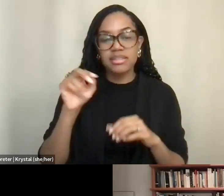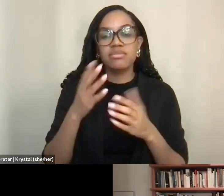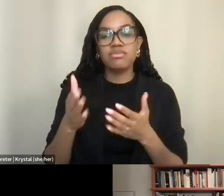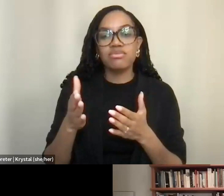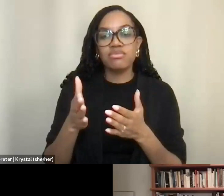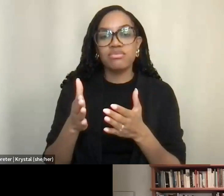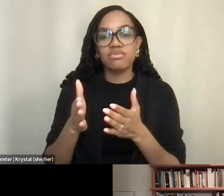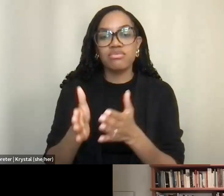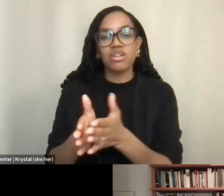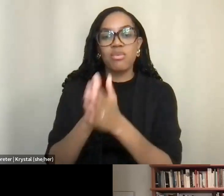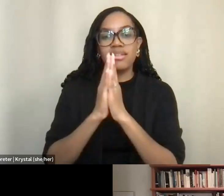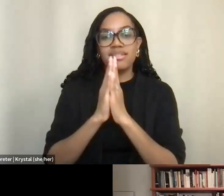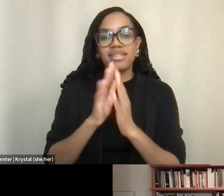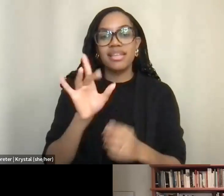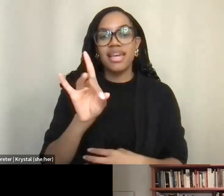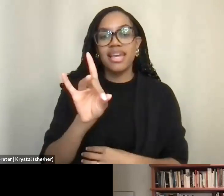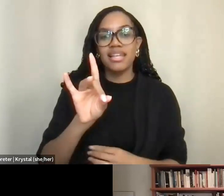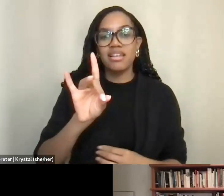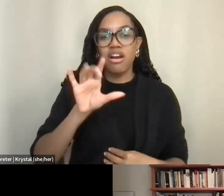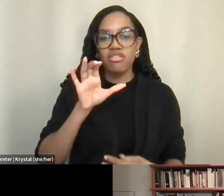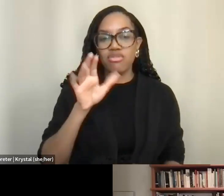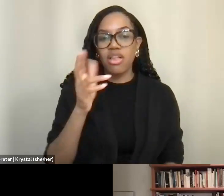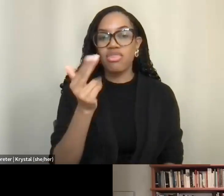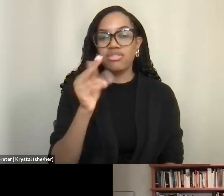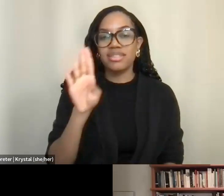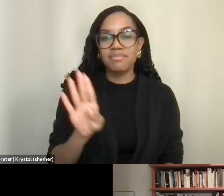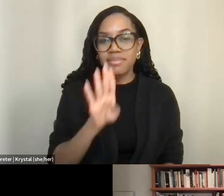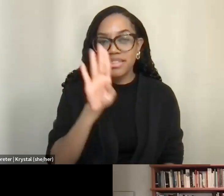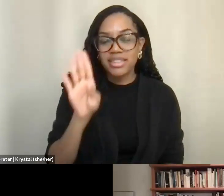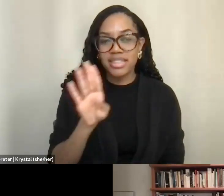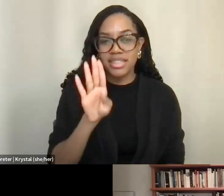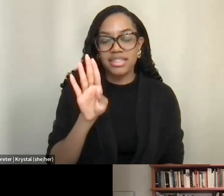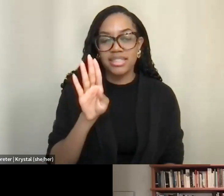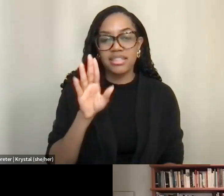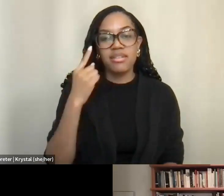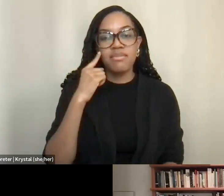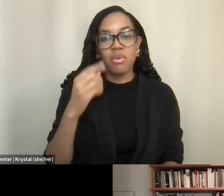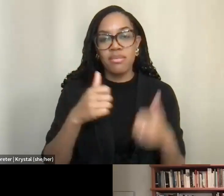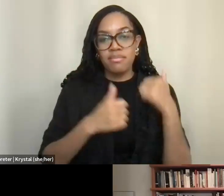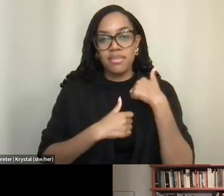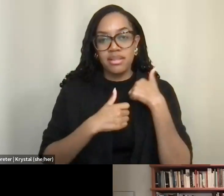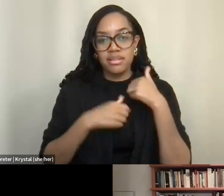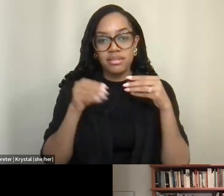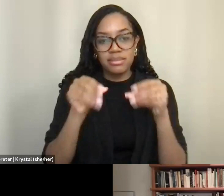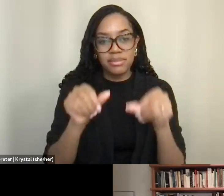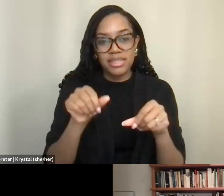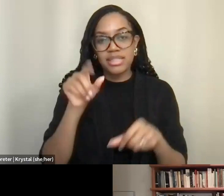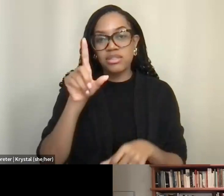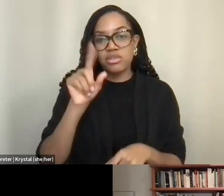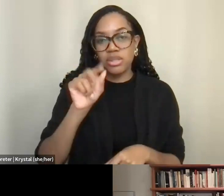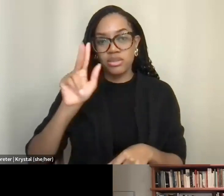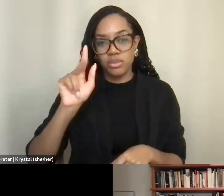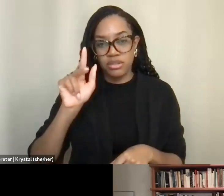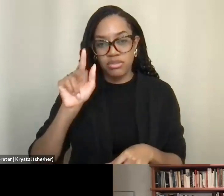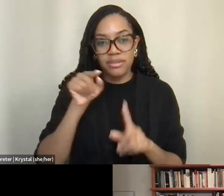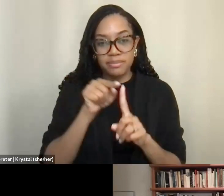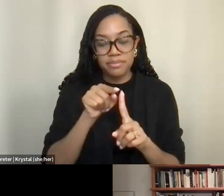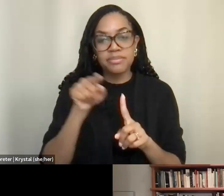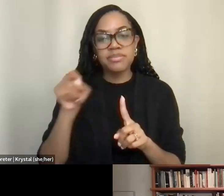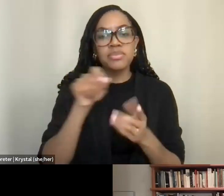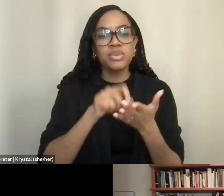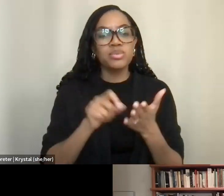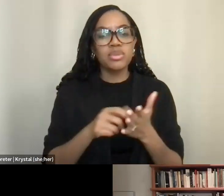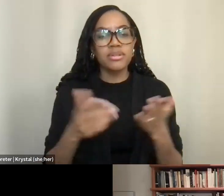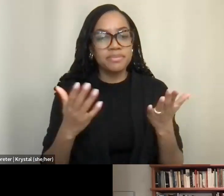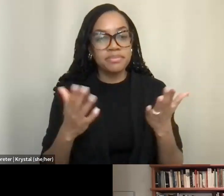813 billion in military spending in 2023. And you write this, war